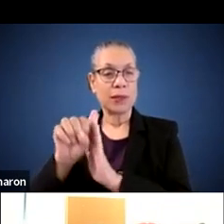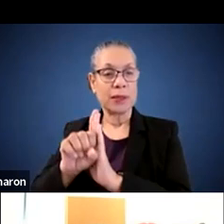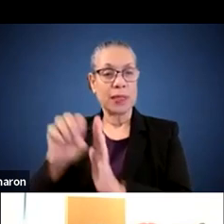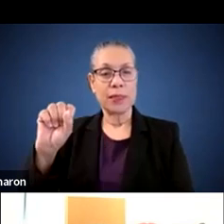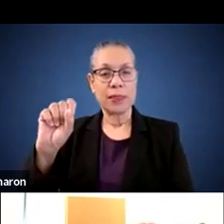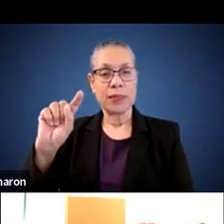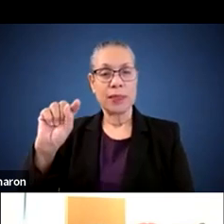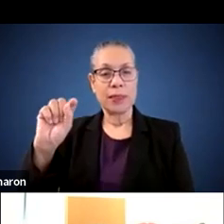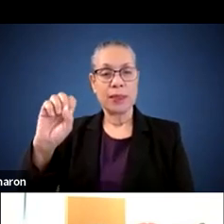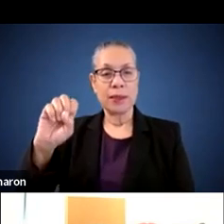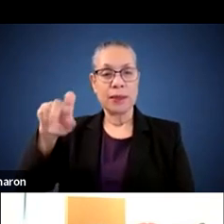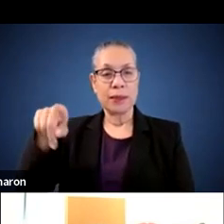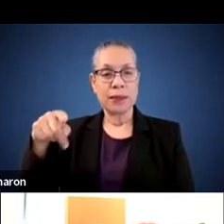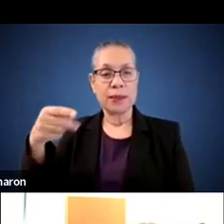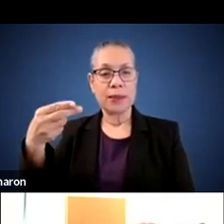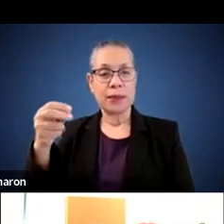um